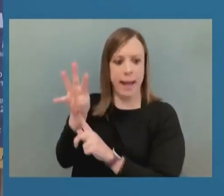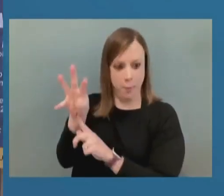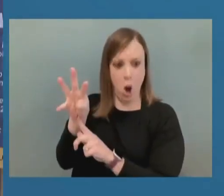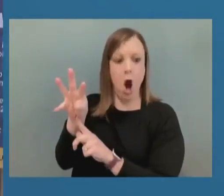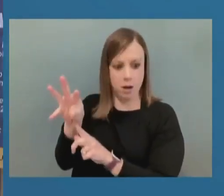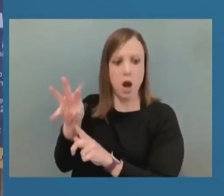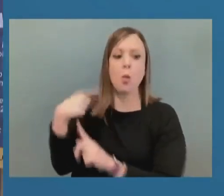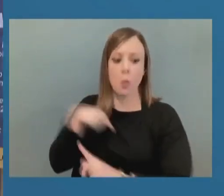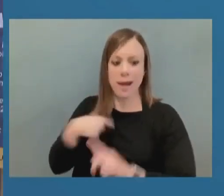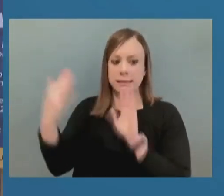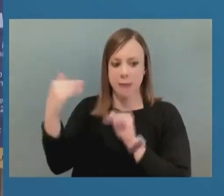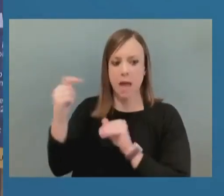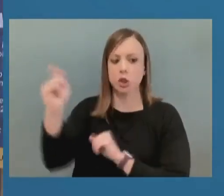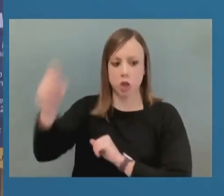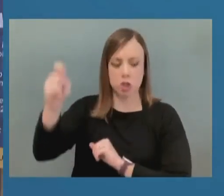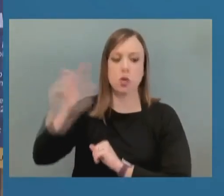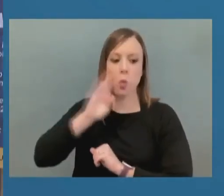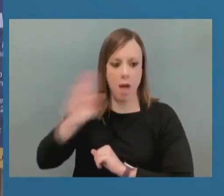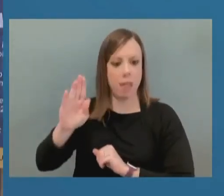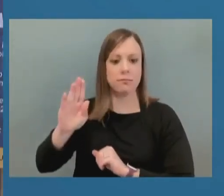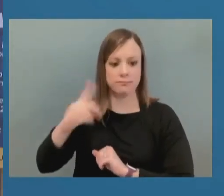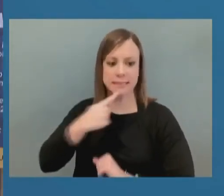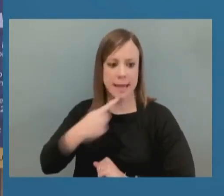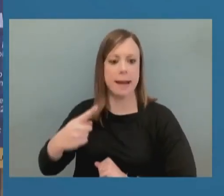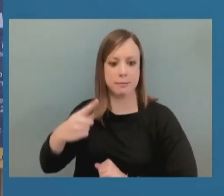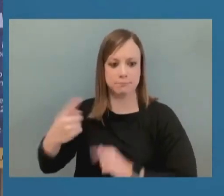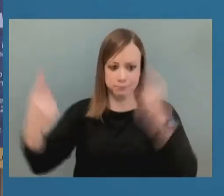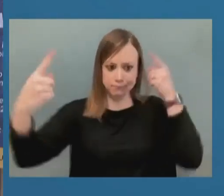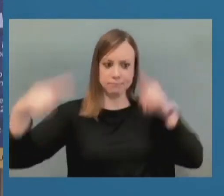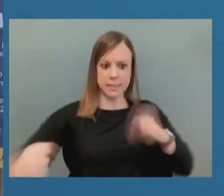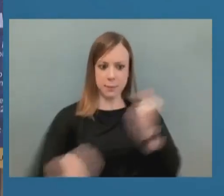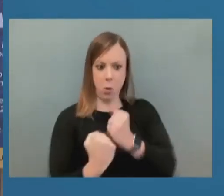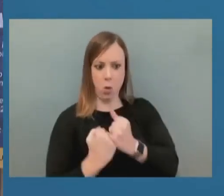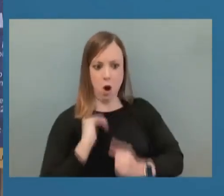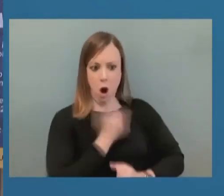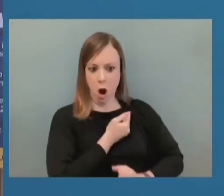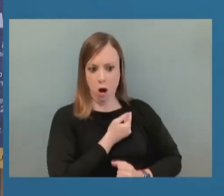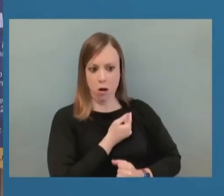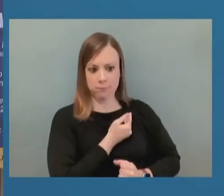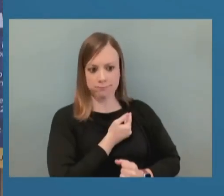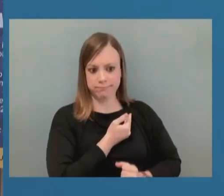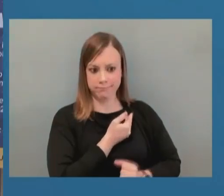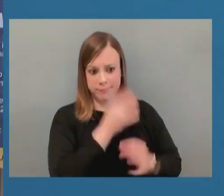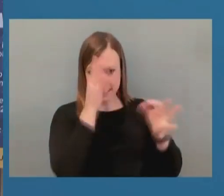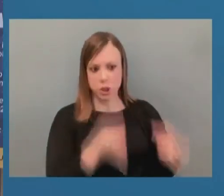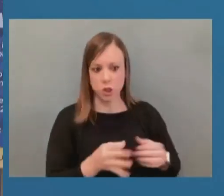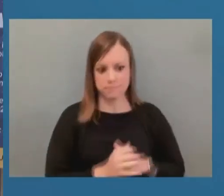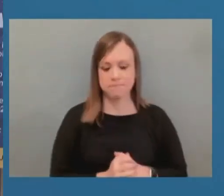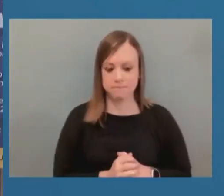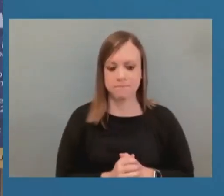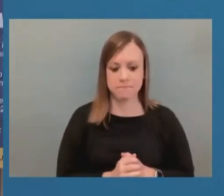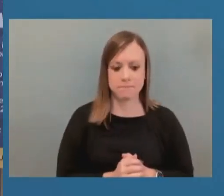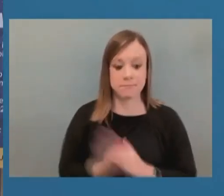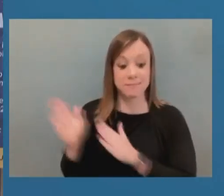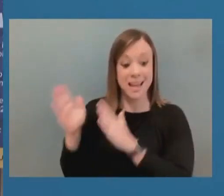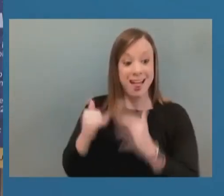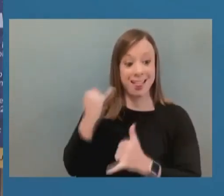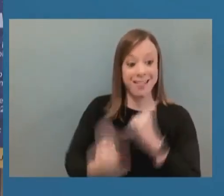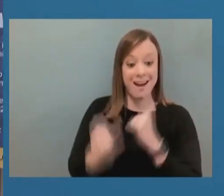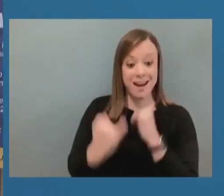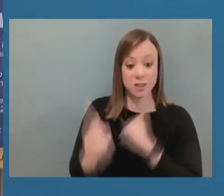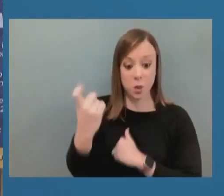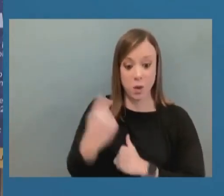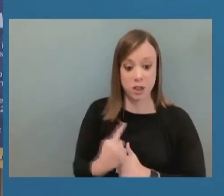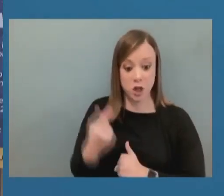All right, we got time for one more. Gwen Hogan right down here from the city. Gwen, we're getting you a microphone right behind you. Thank you. Does the MTA